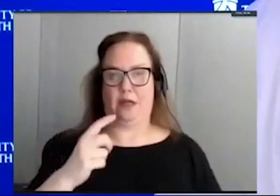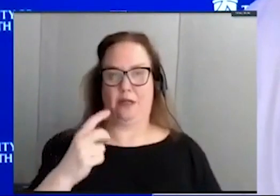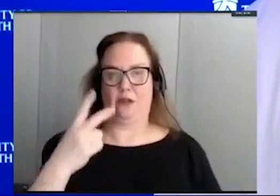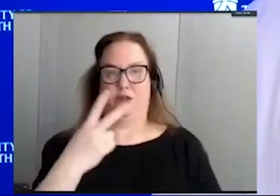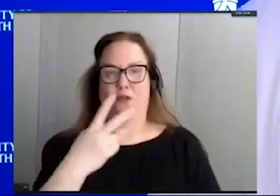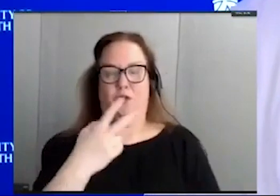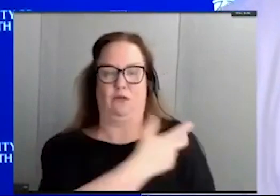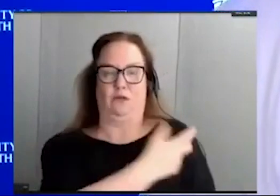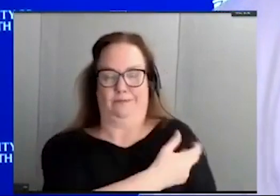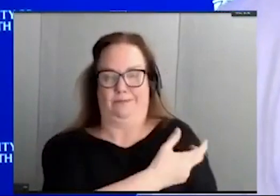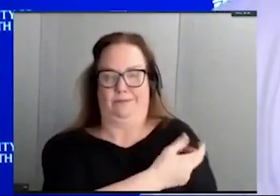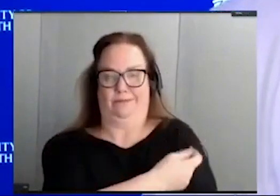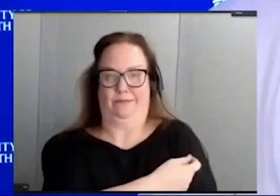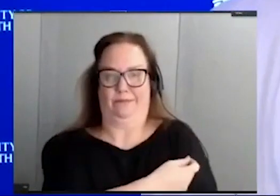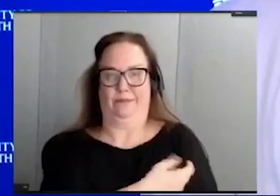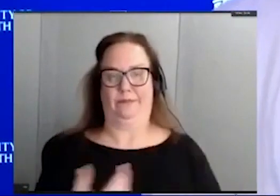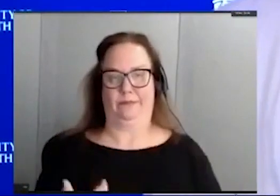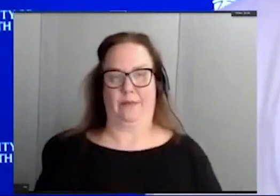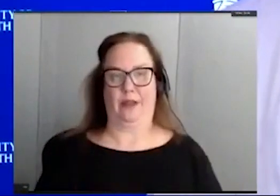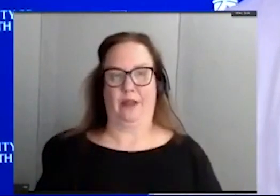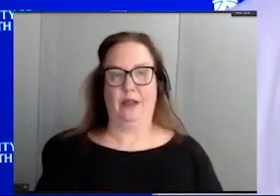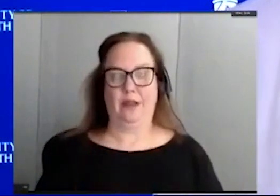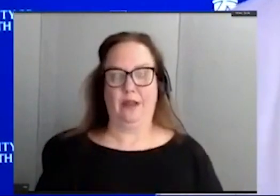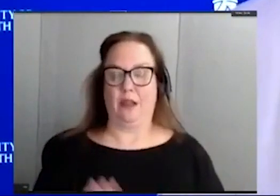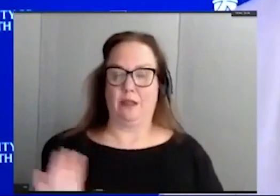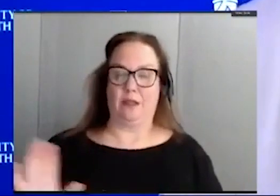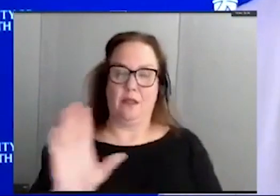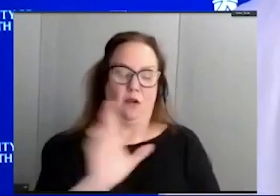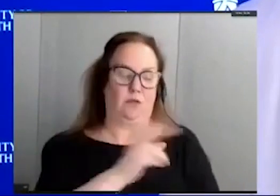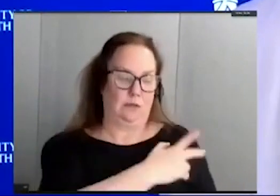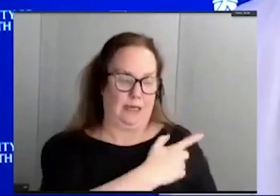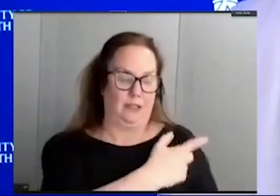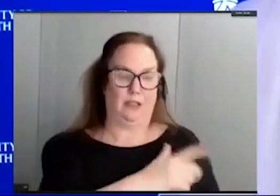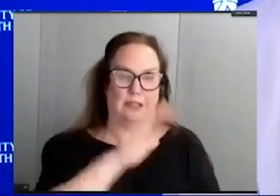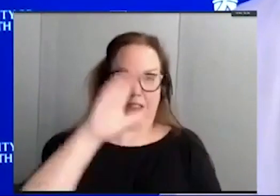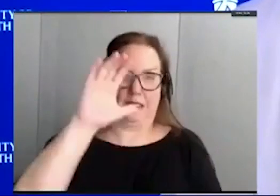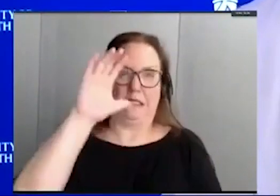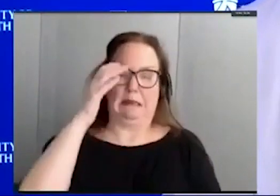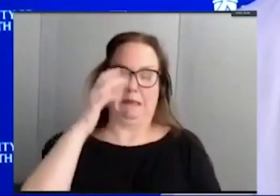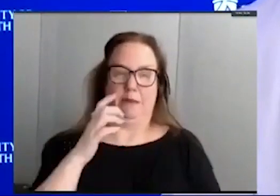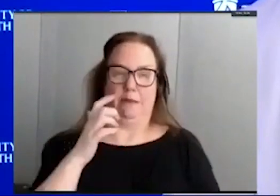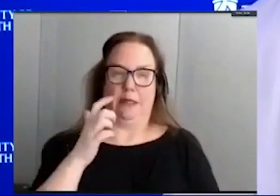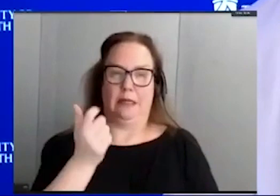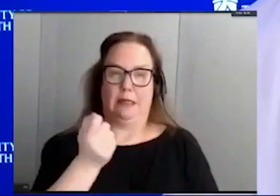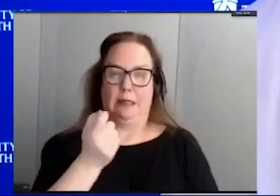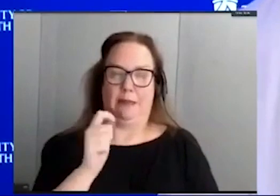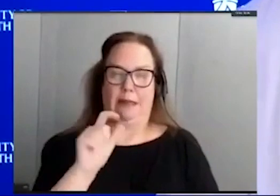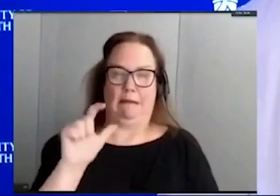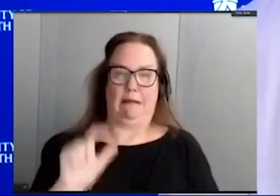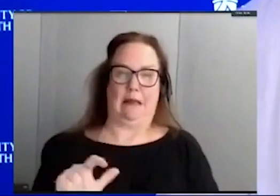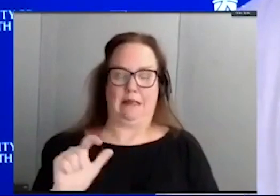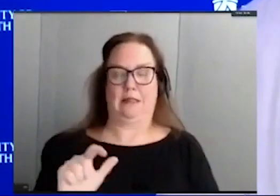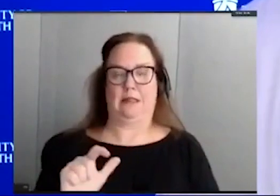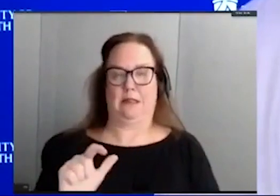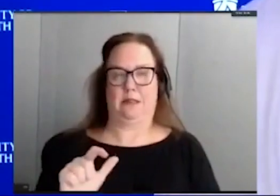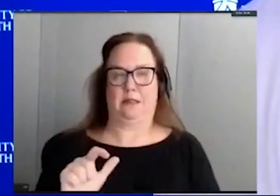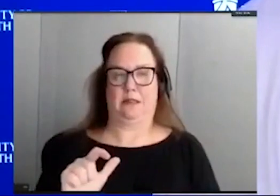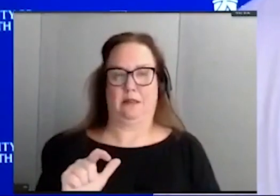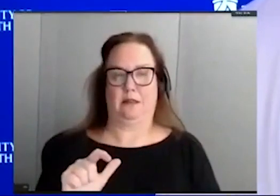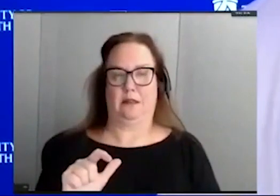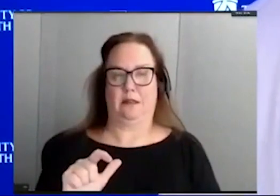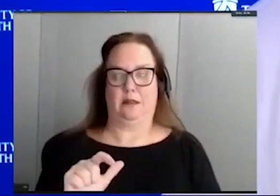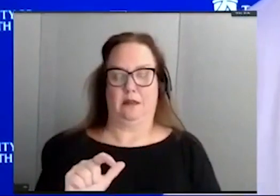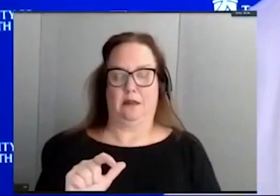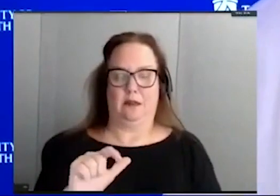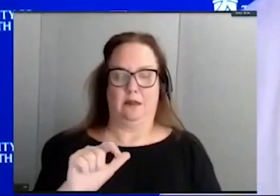mRNA vaccines. Even those patients, though, seem to be a little bit less as far as B cell and T cell responses